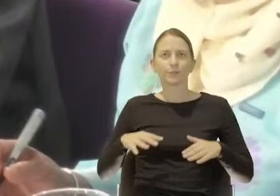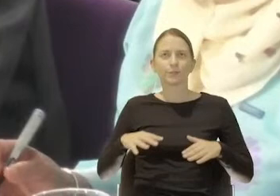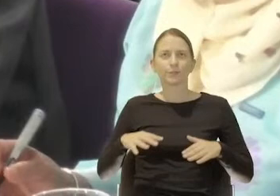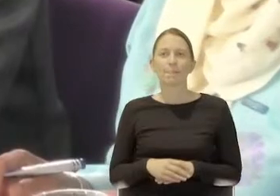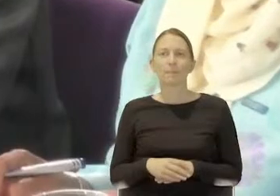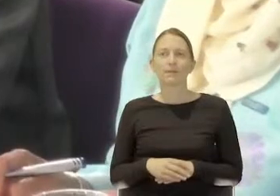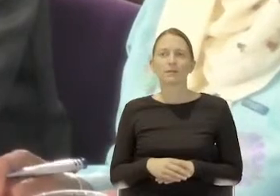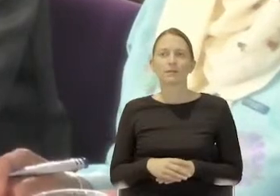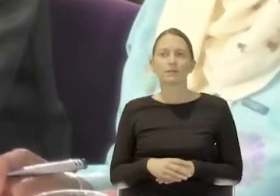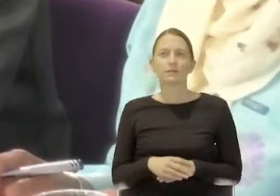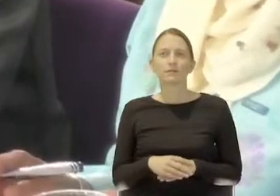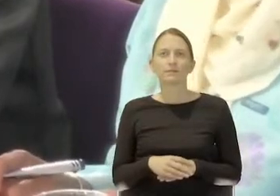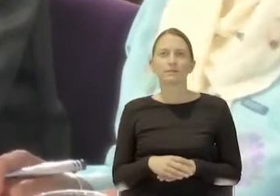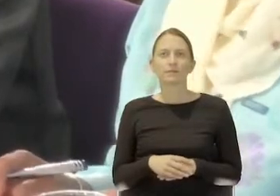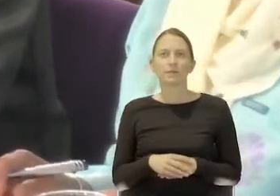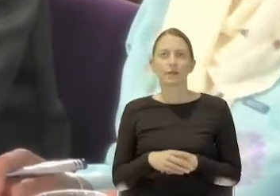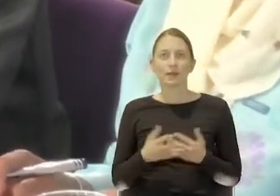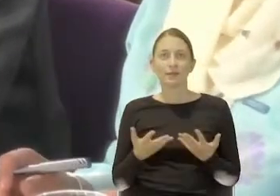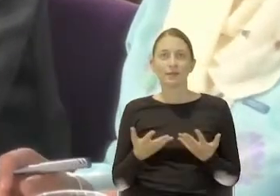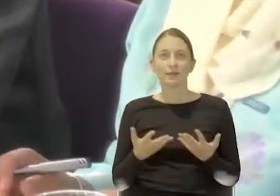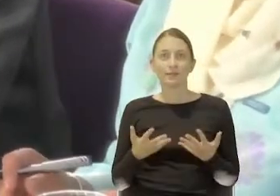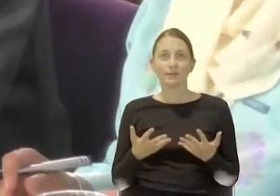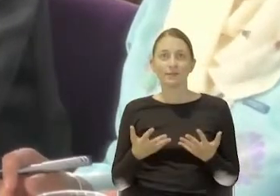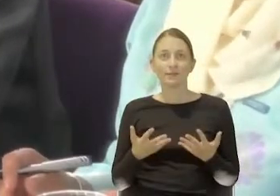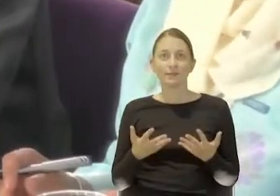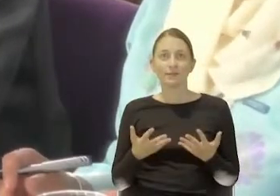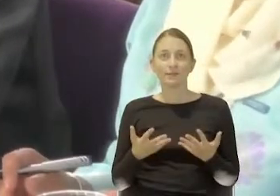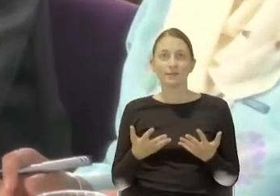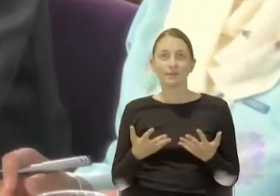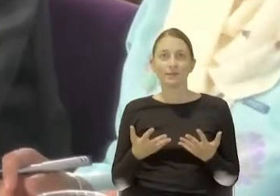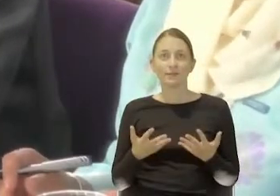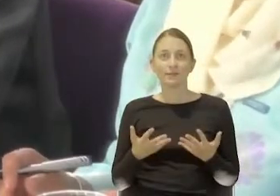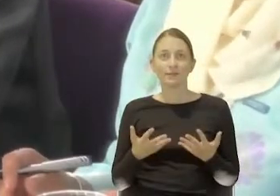part of showing support for UN Habitat,